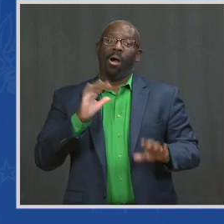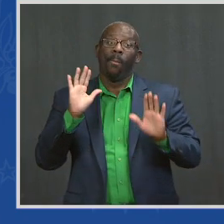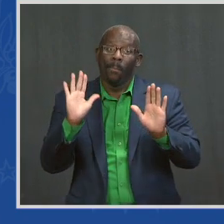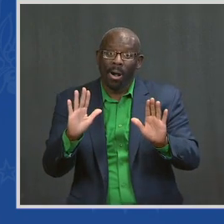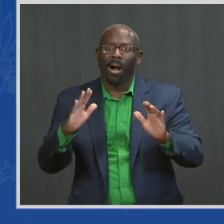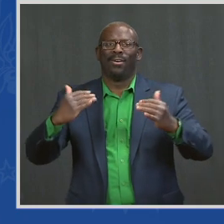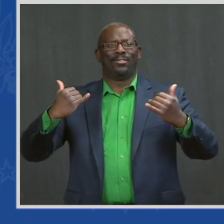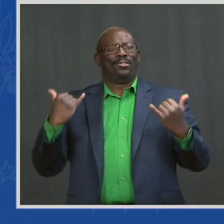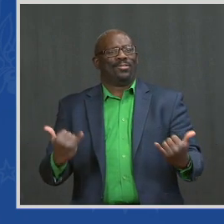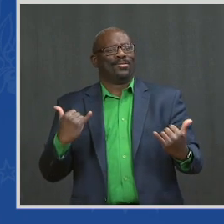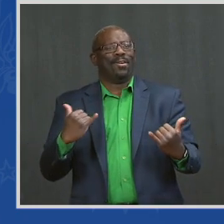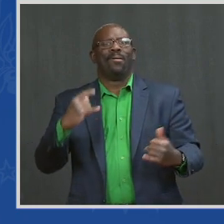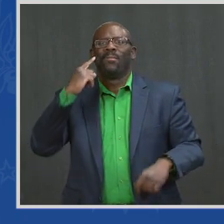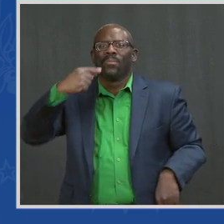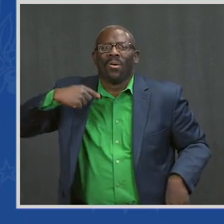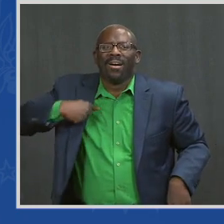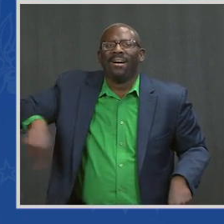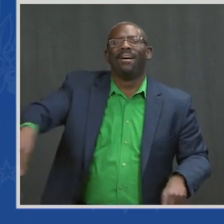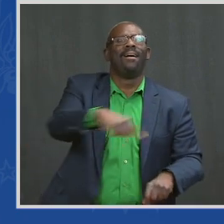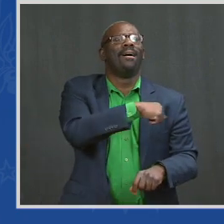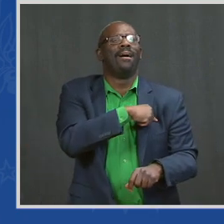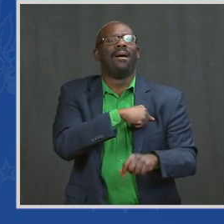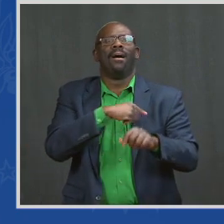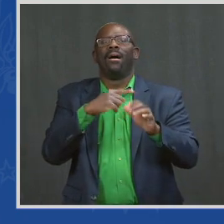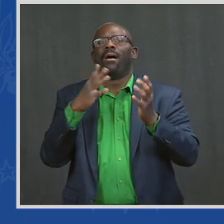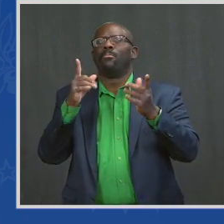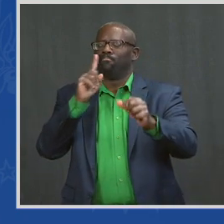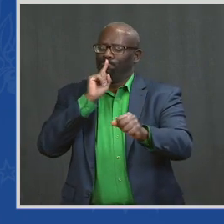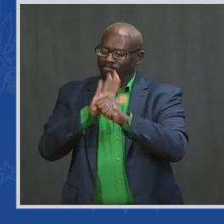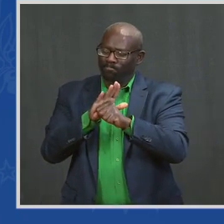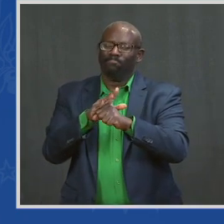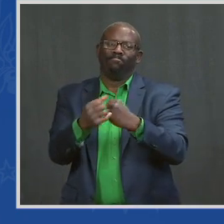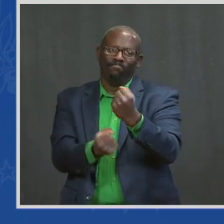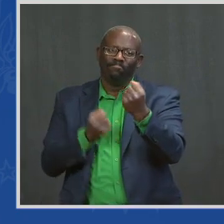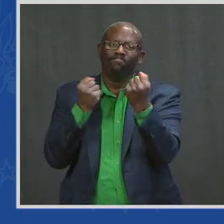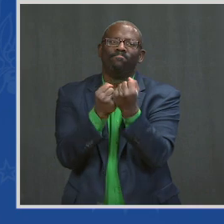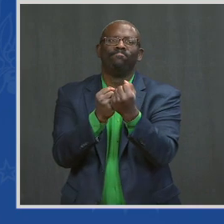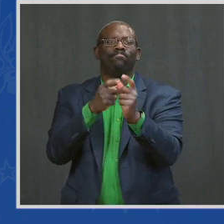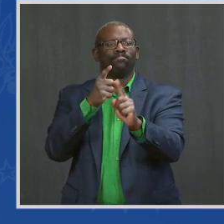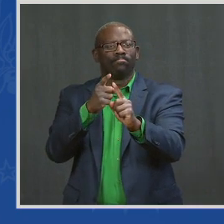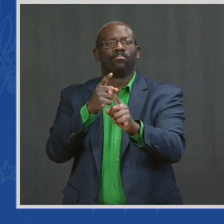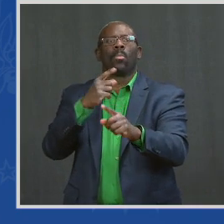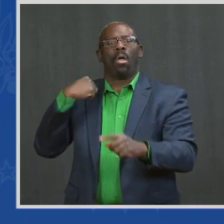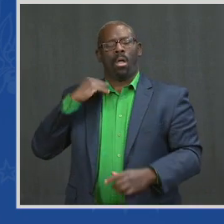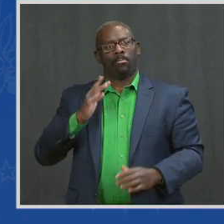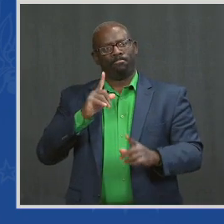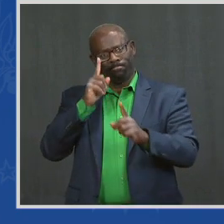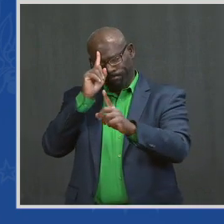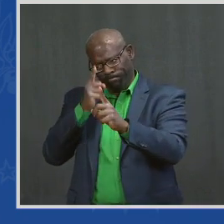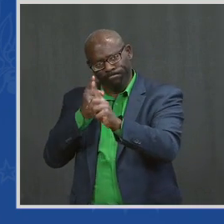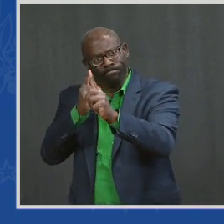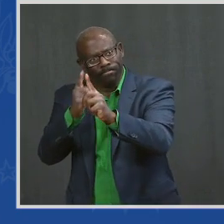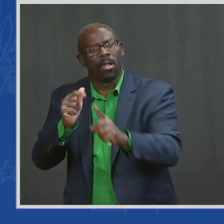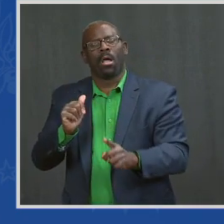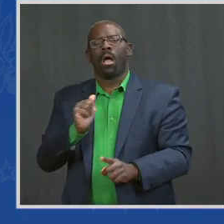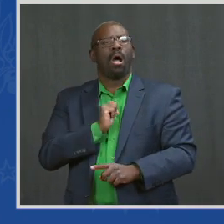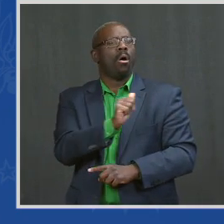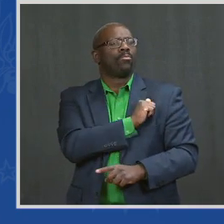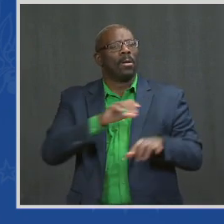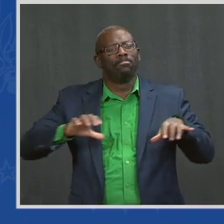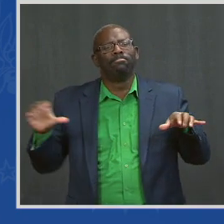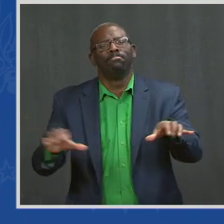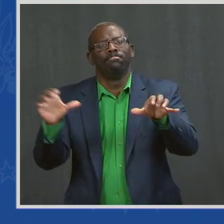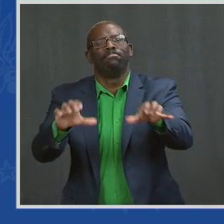us to reaffirm and rededicate ourselves to action. And with that, I say, happy